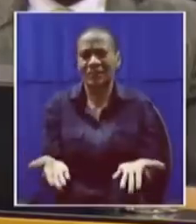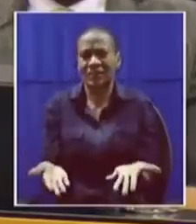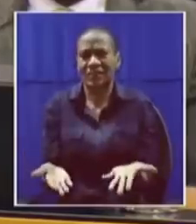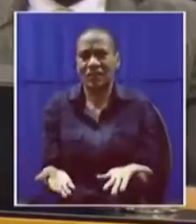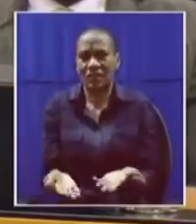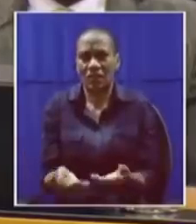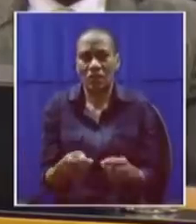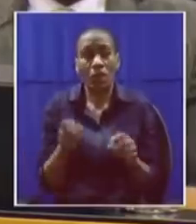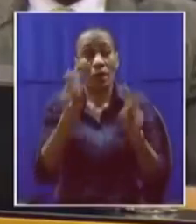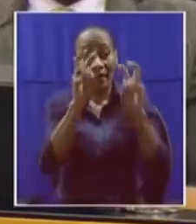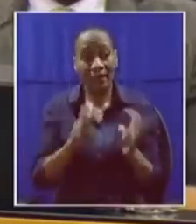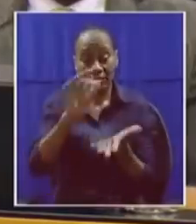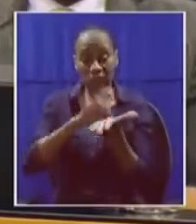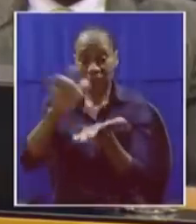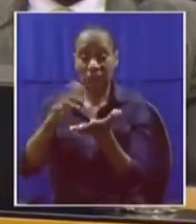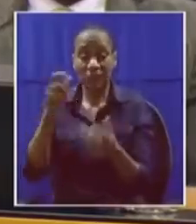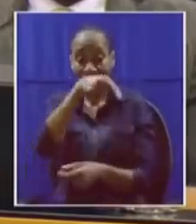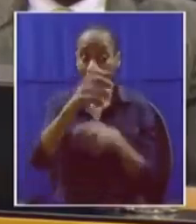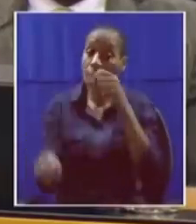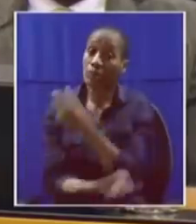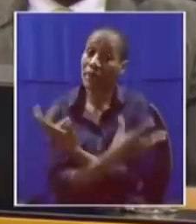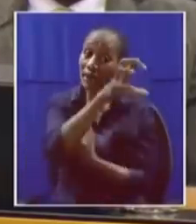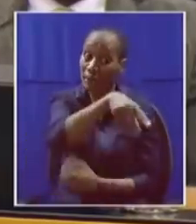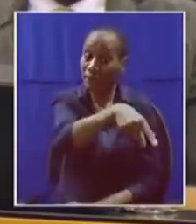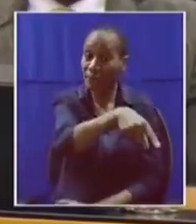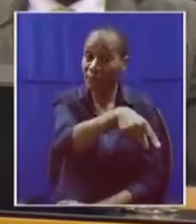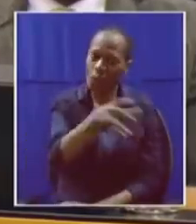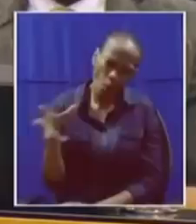All the power stations in Mpumalanga,